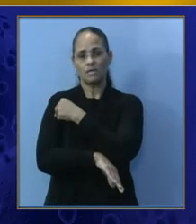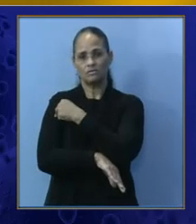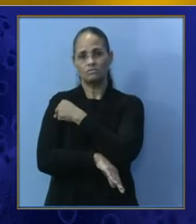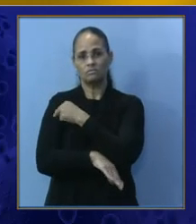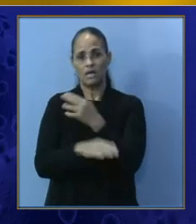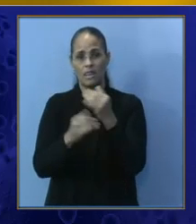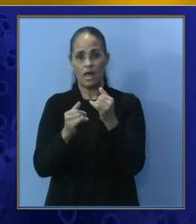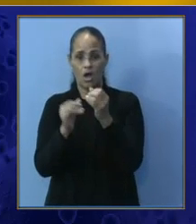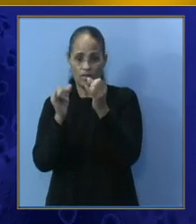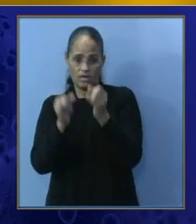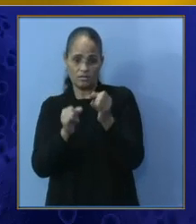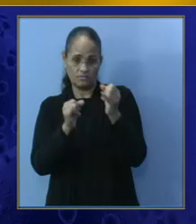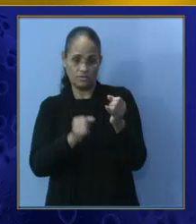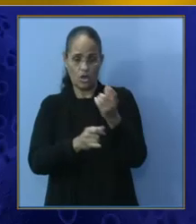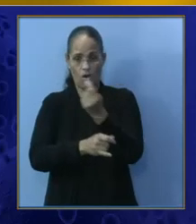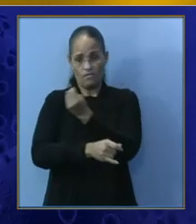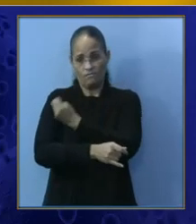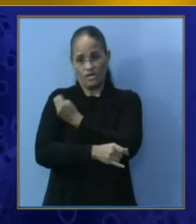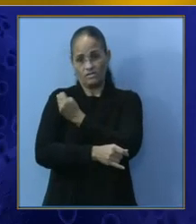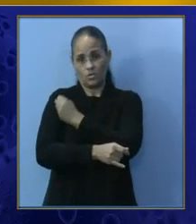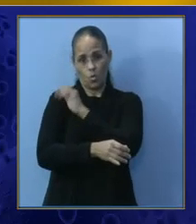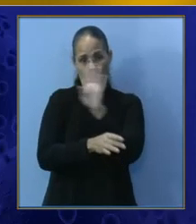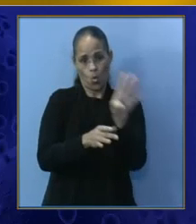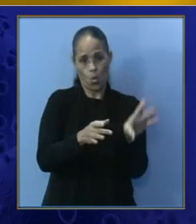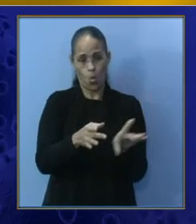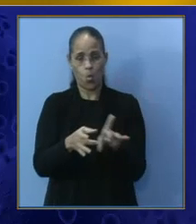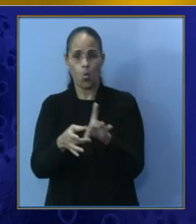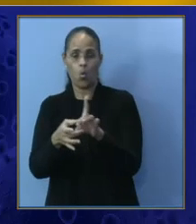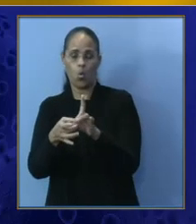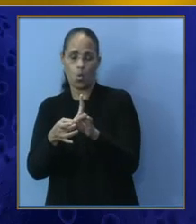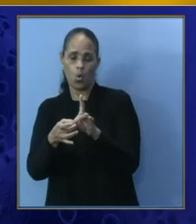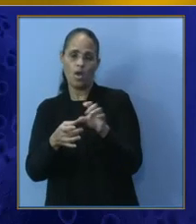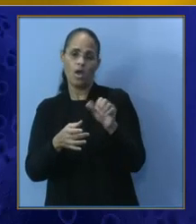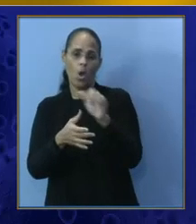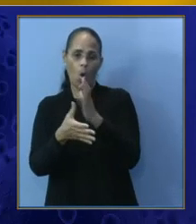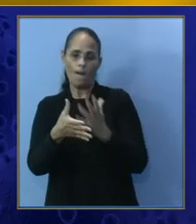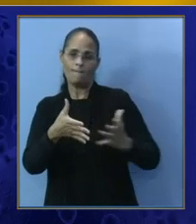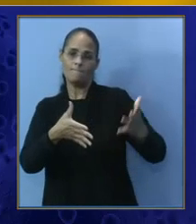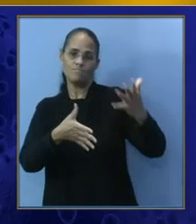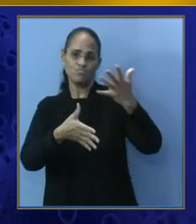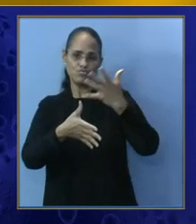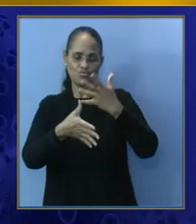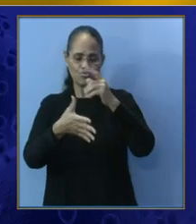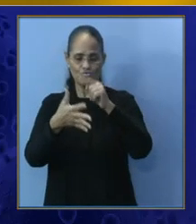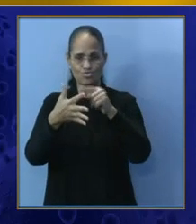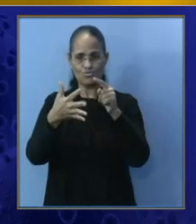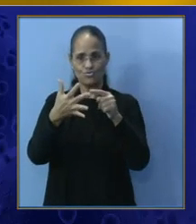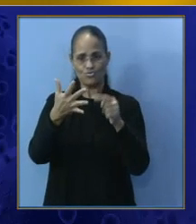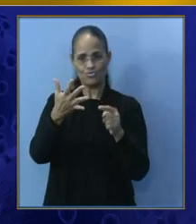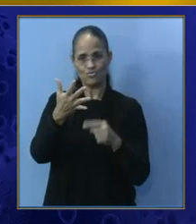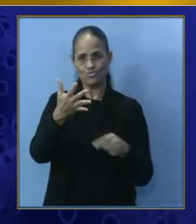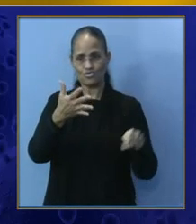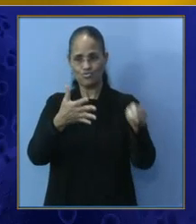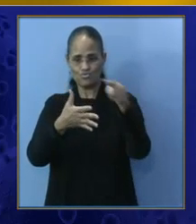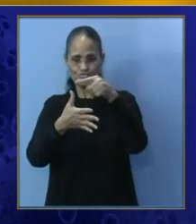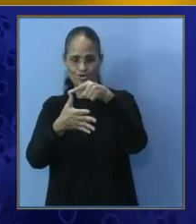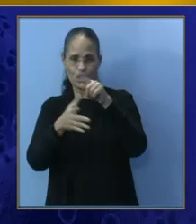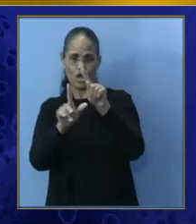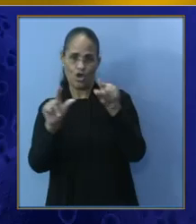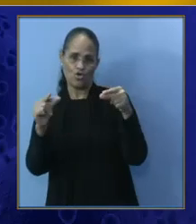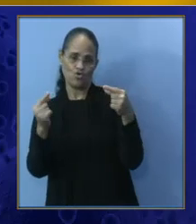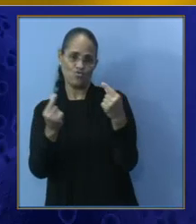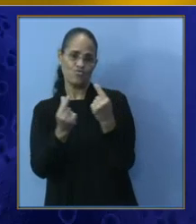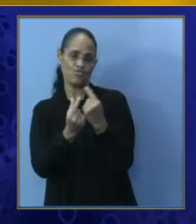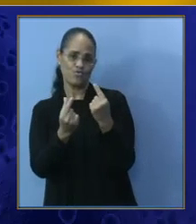and the individuals vaccinated were part of our Phase 1A priority group as outlined in the Ministry's vaccine